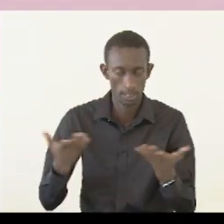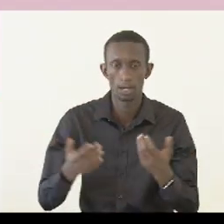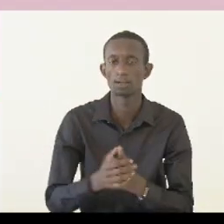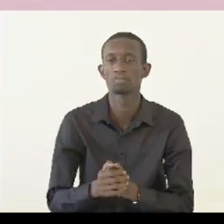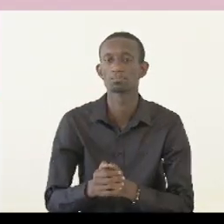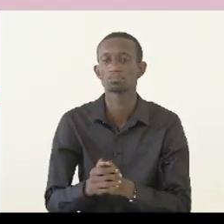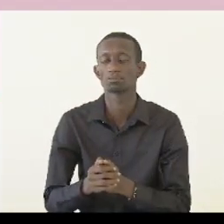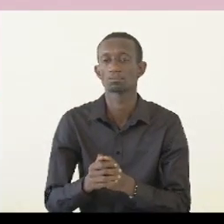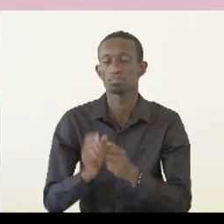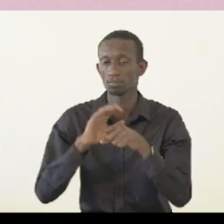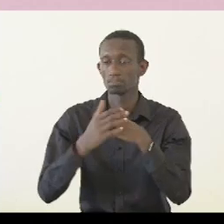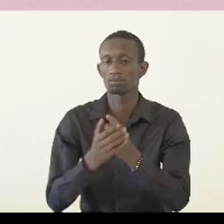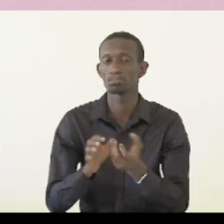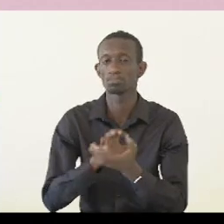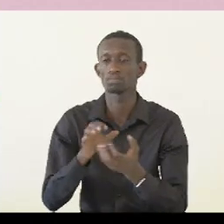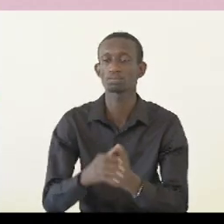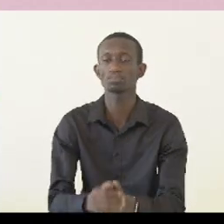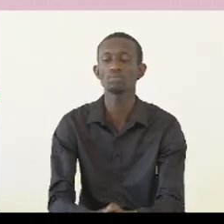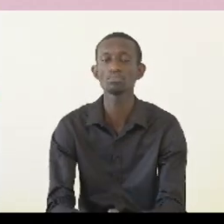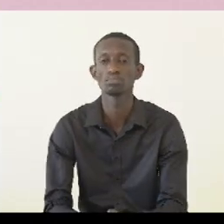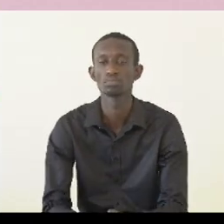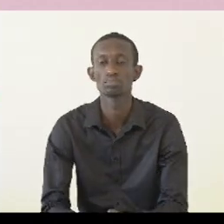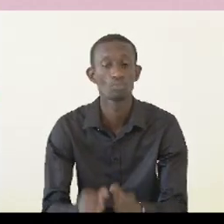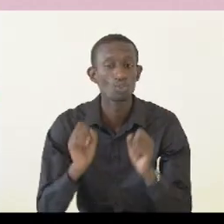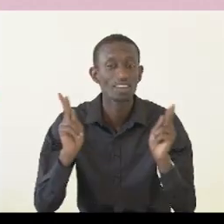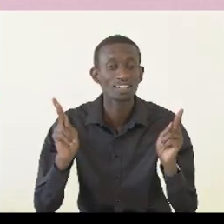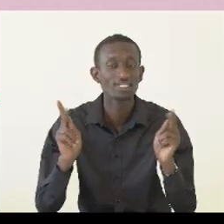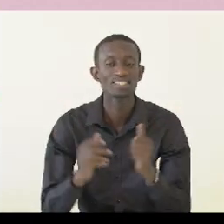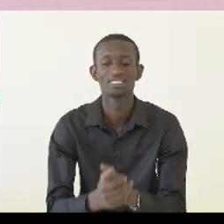they combine. Okay?